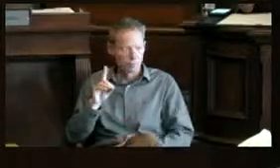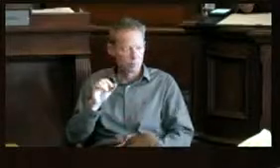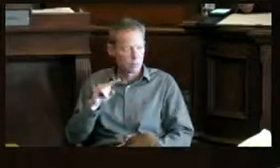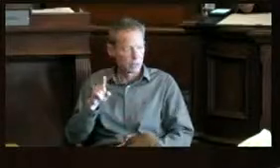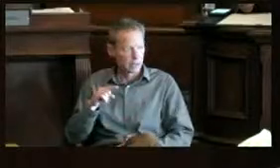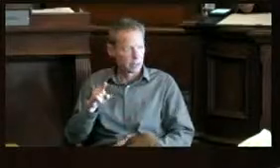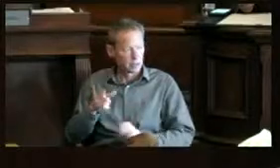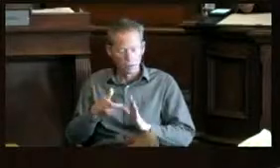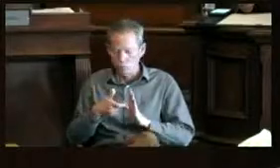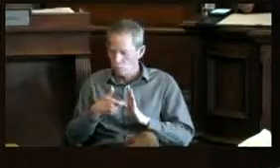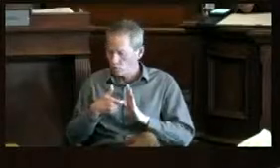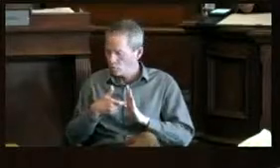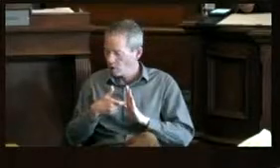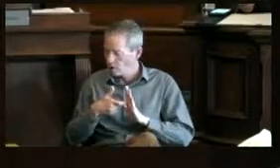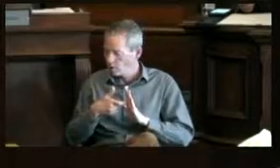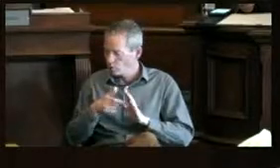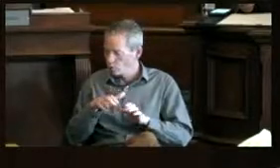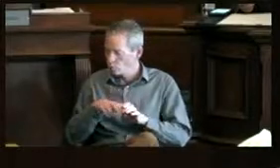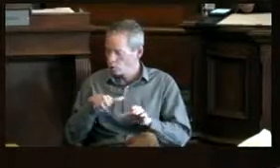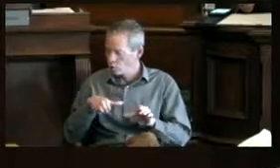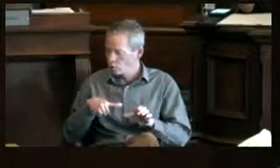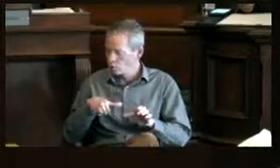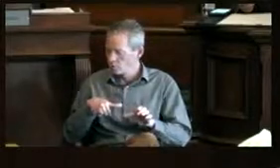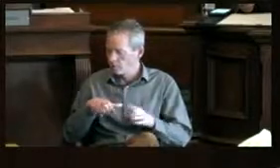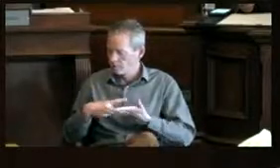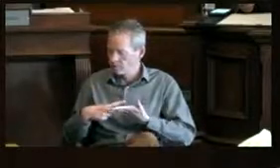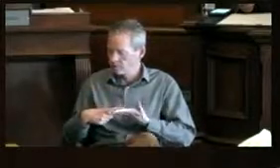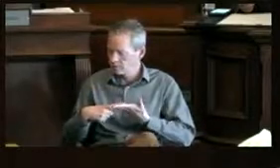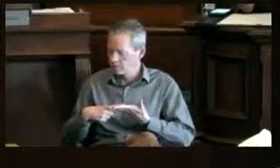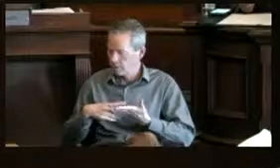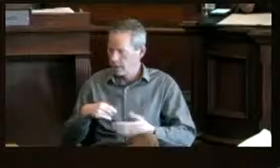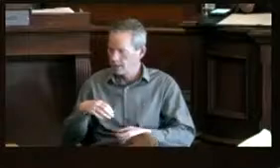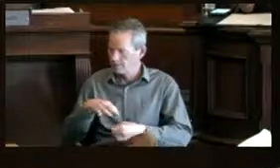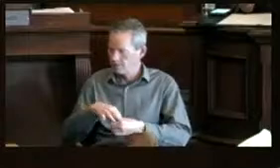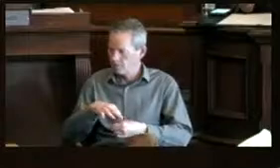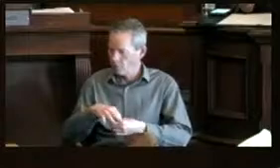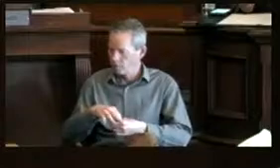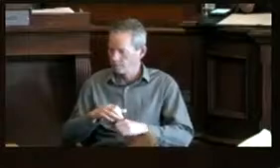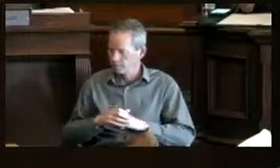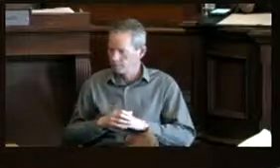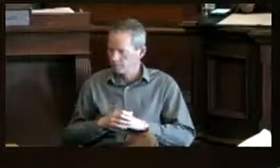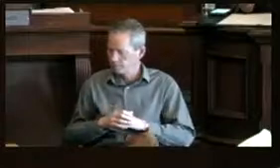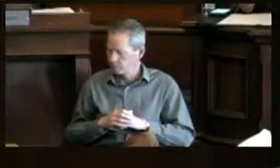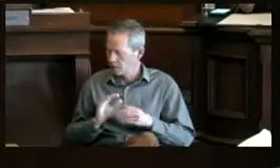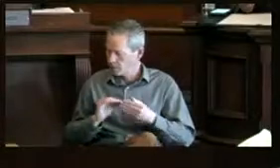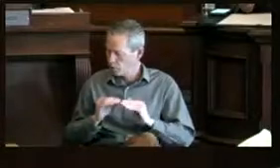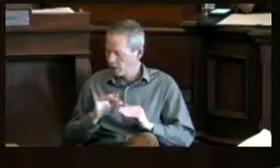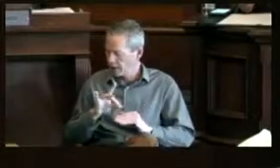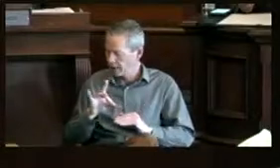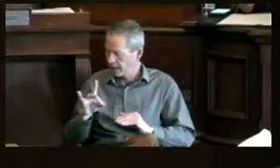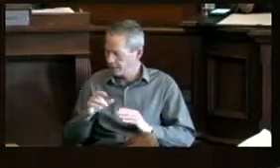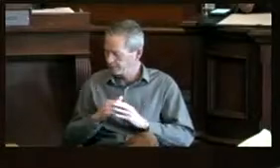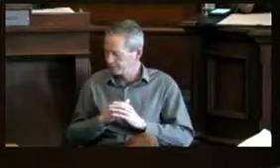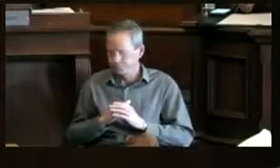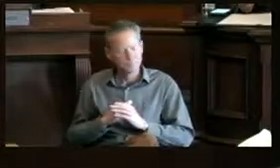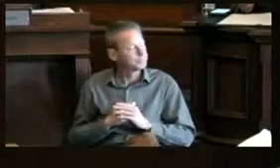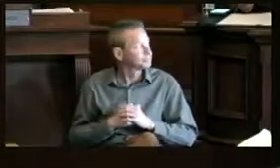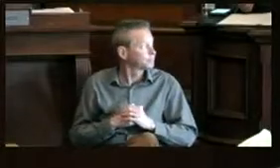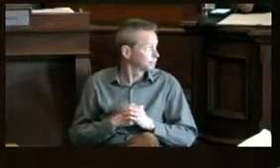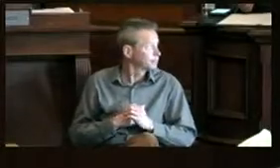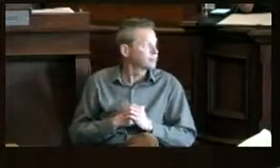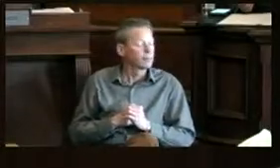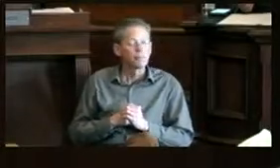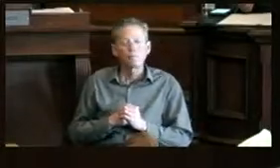is required to recuse from deliberations and from the vote on introductory number 88, sale of real estate.